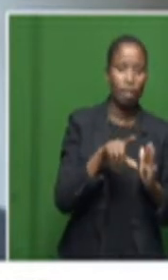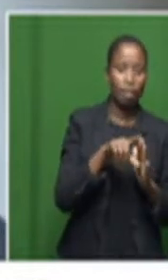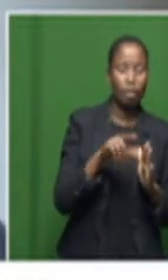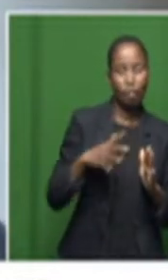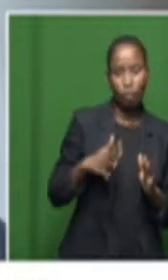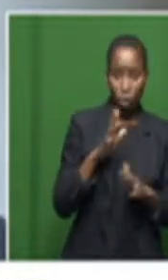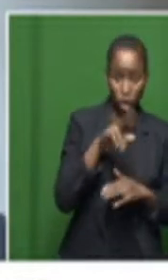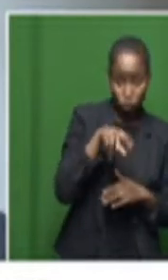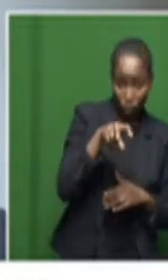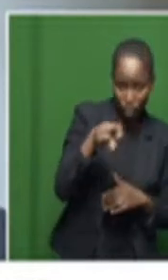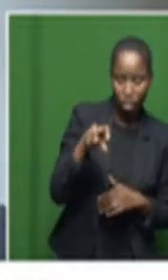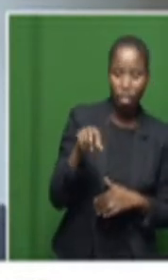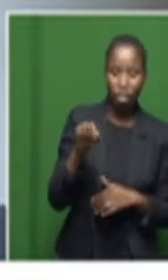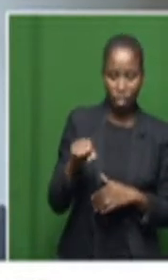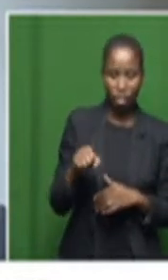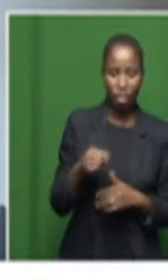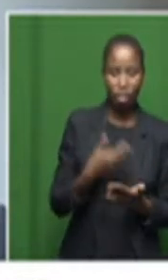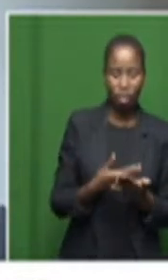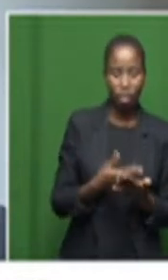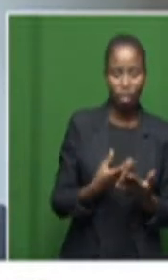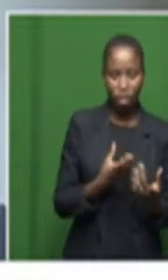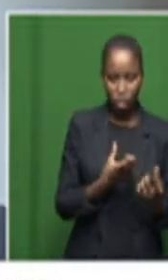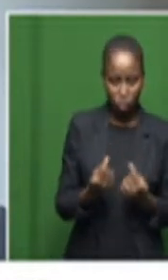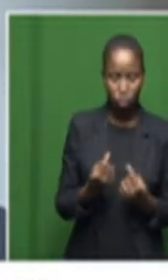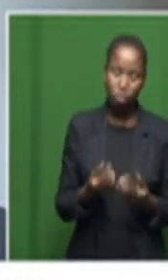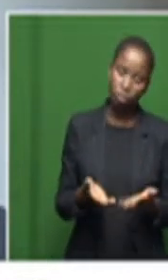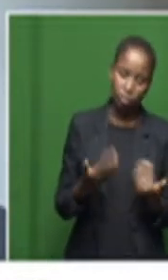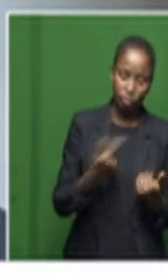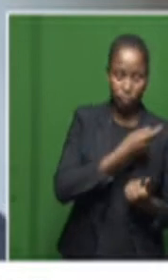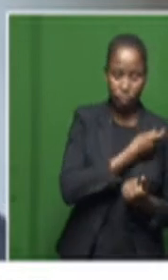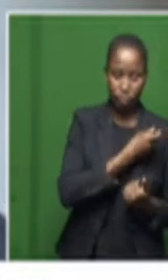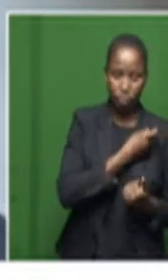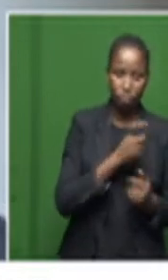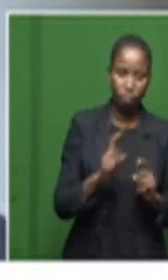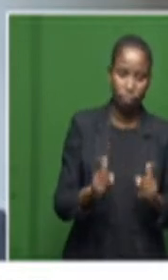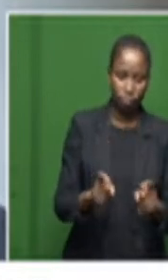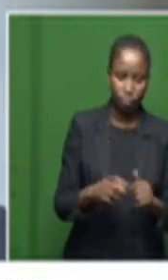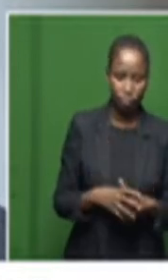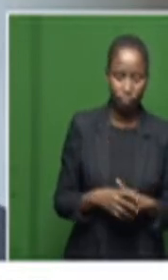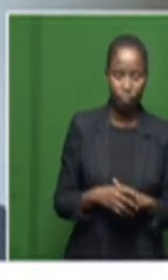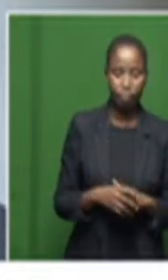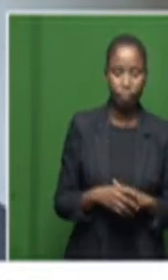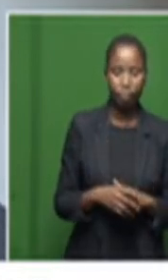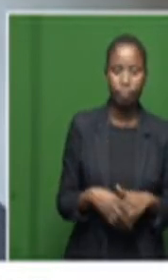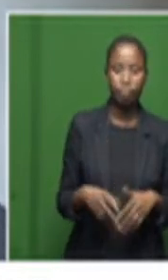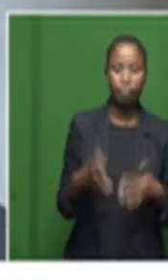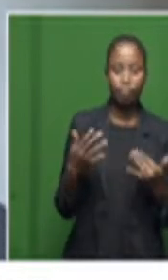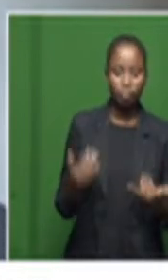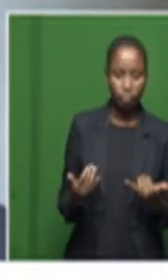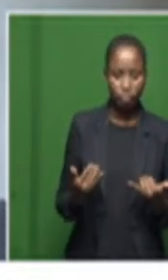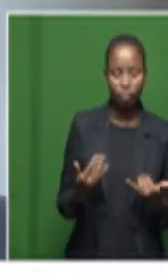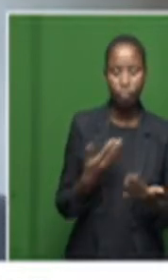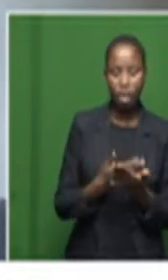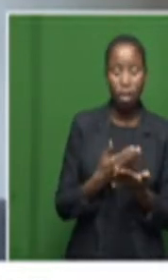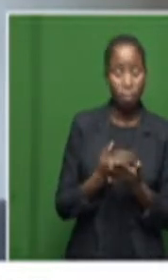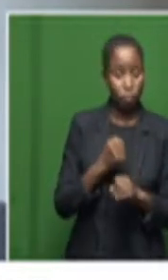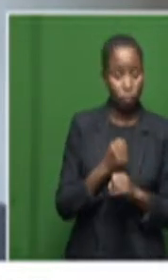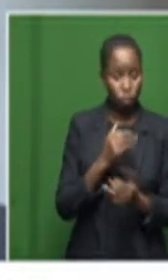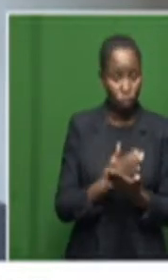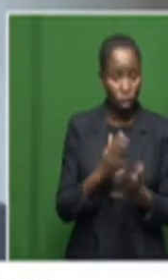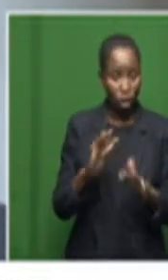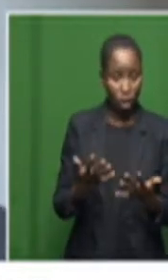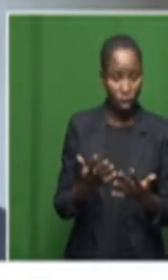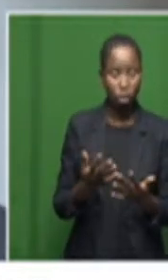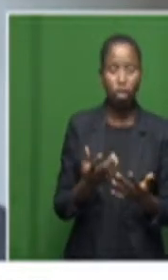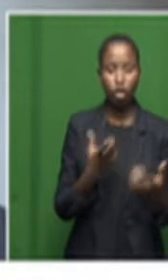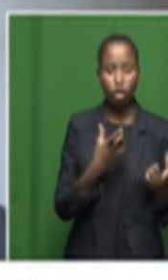travel. And are issuing codes so that they can be vaccinated as quickly as we can get through them. As far as the verification of codes are concerned,